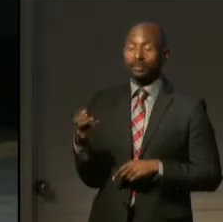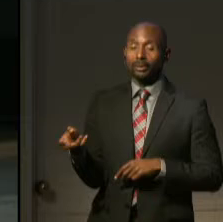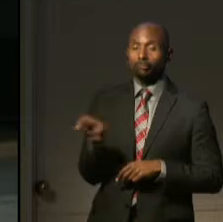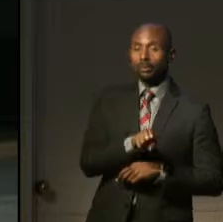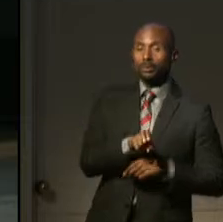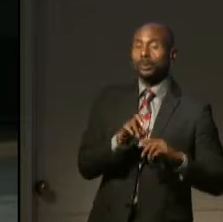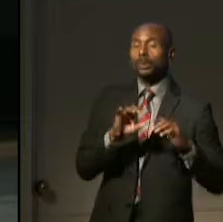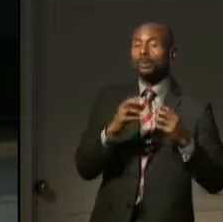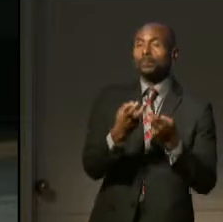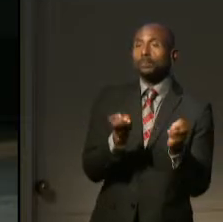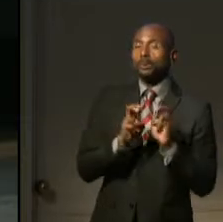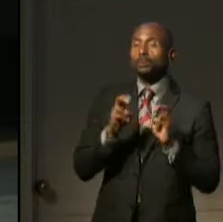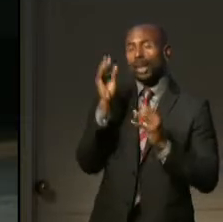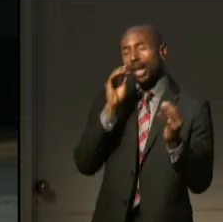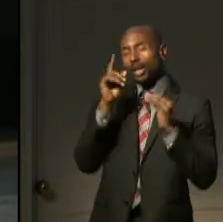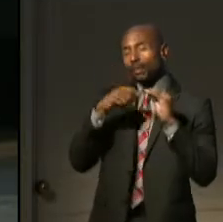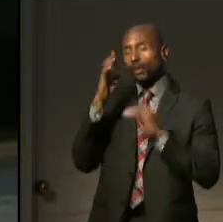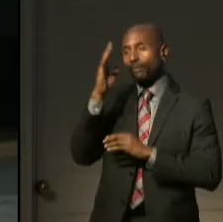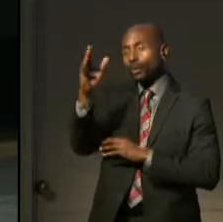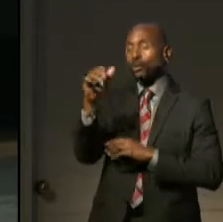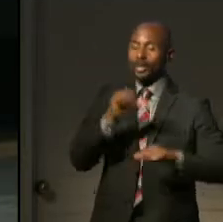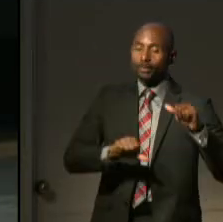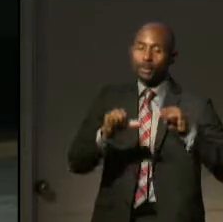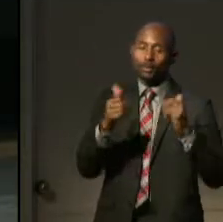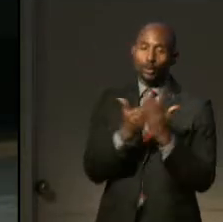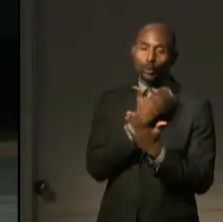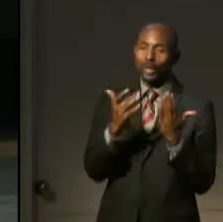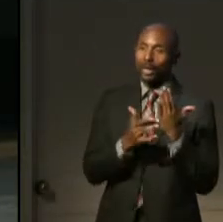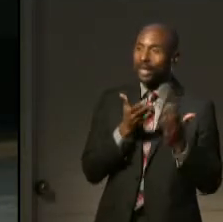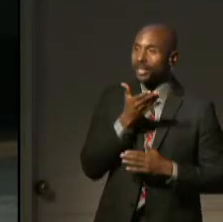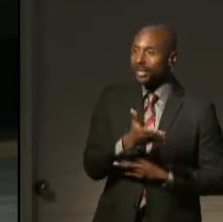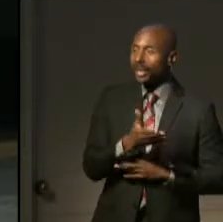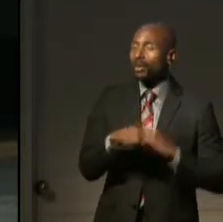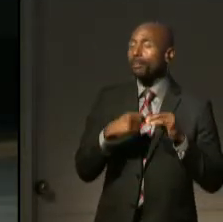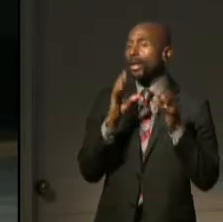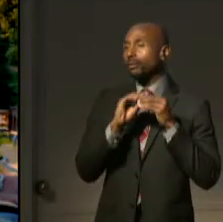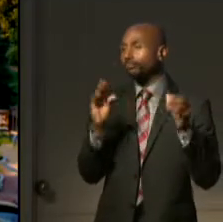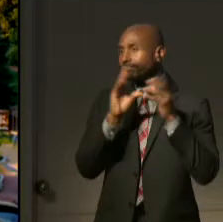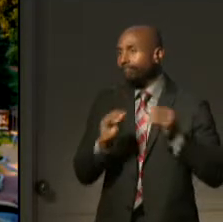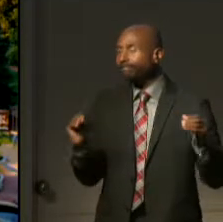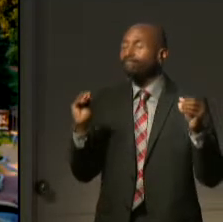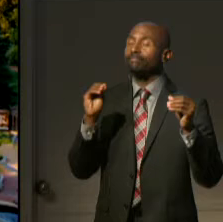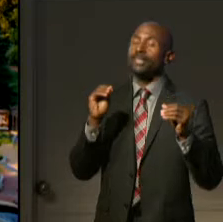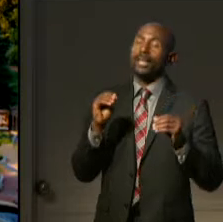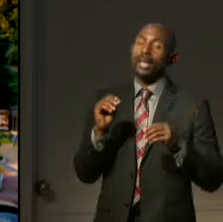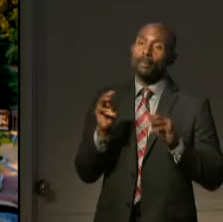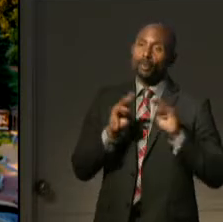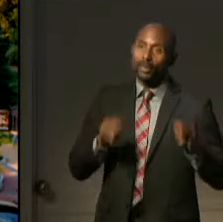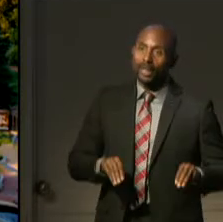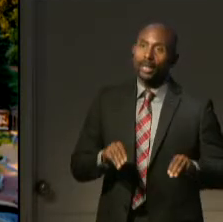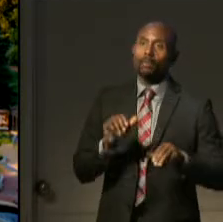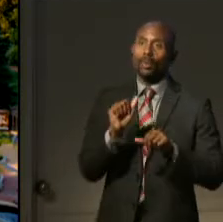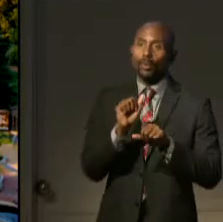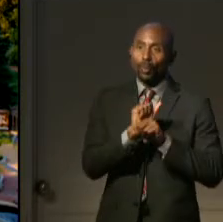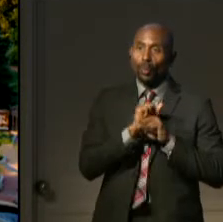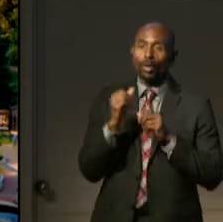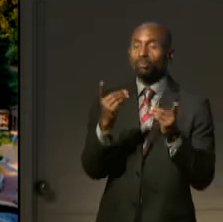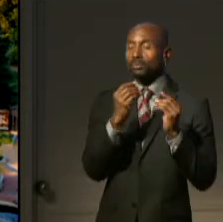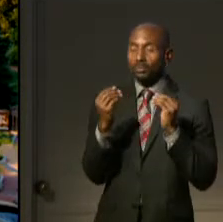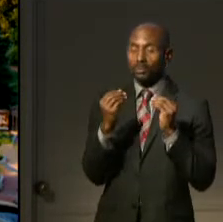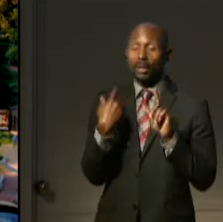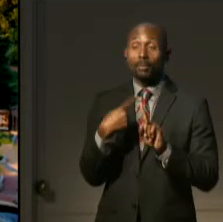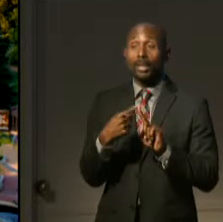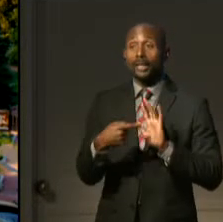future and experimented with new technologies around storytelling and museum practice, as well as